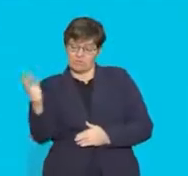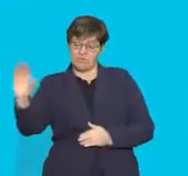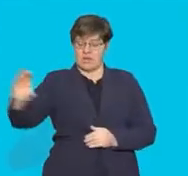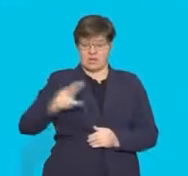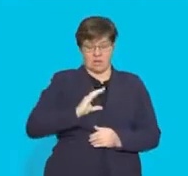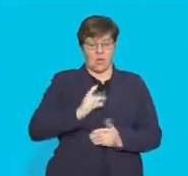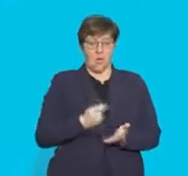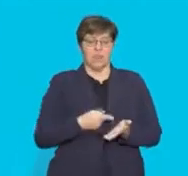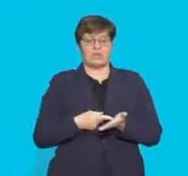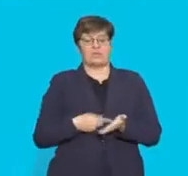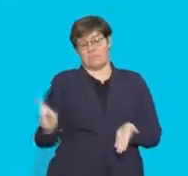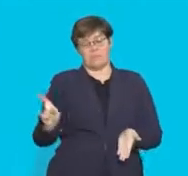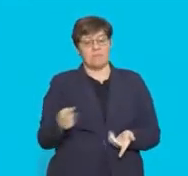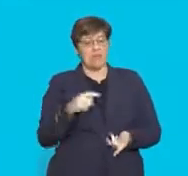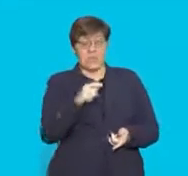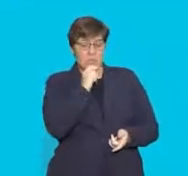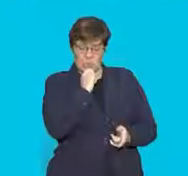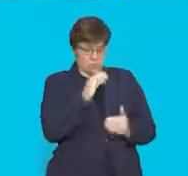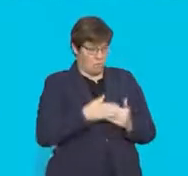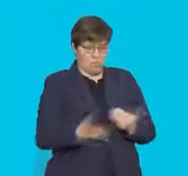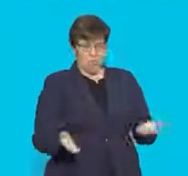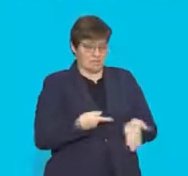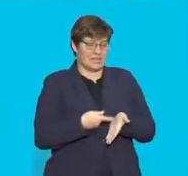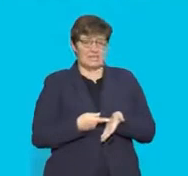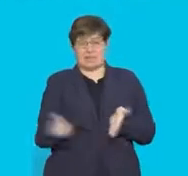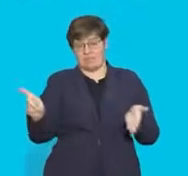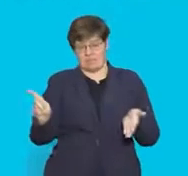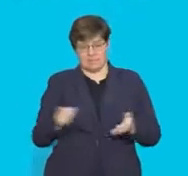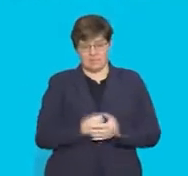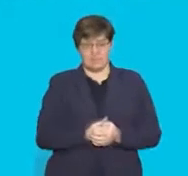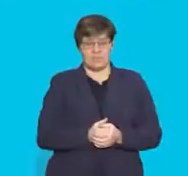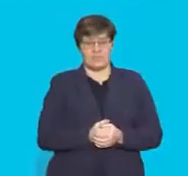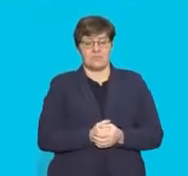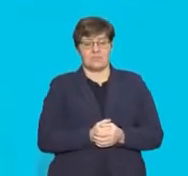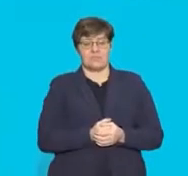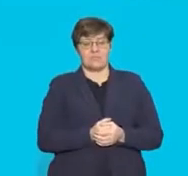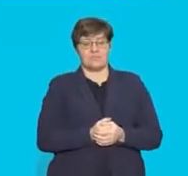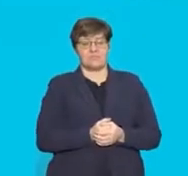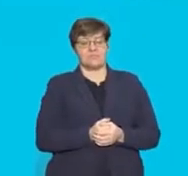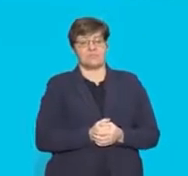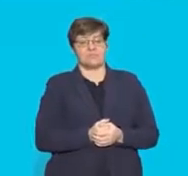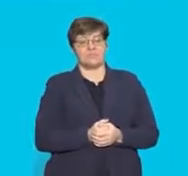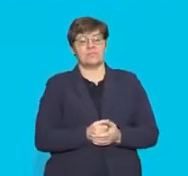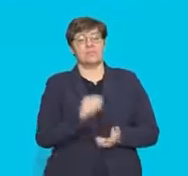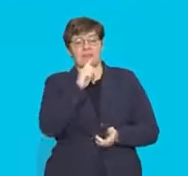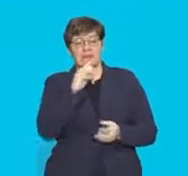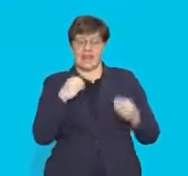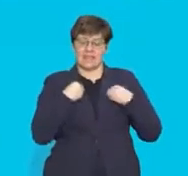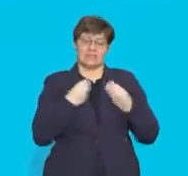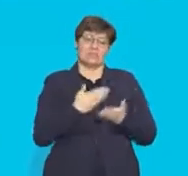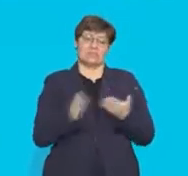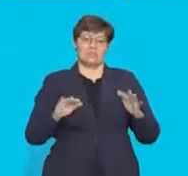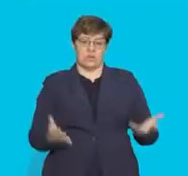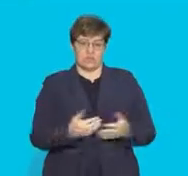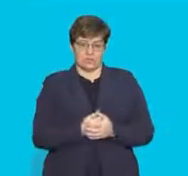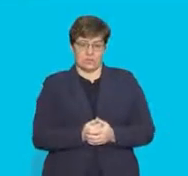scrapped, meaning it can't be used any longer and it now has to be scrapped. So those are ways of disposing of an